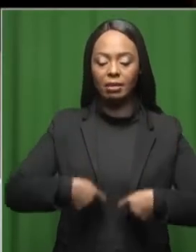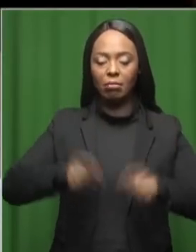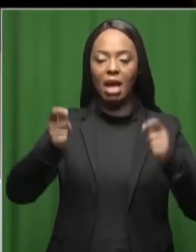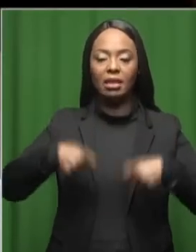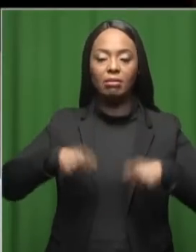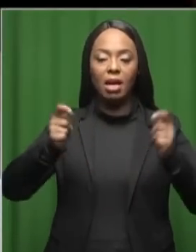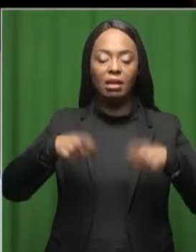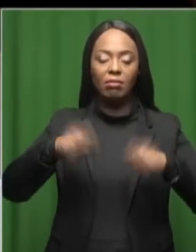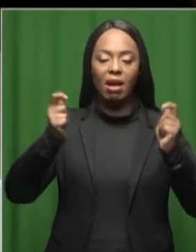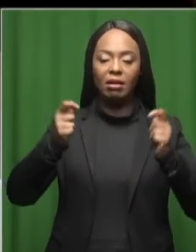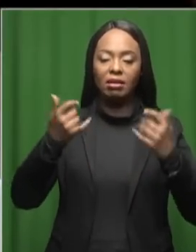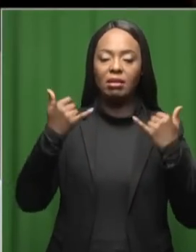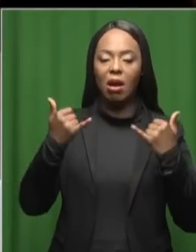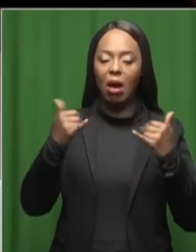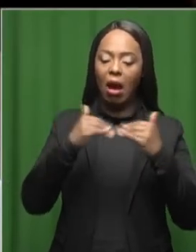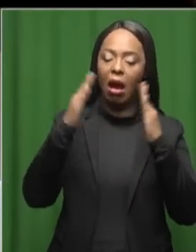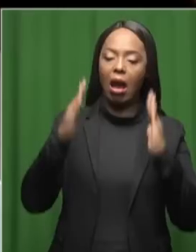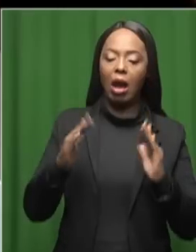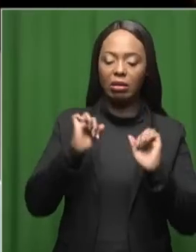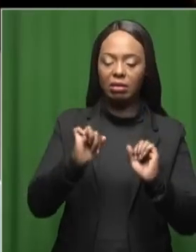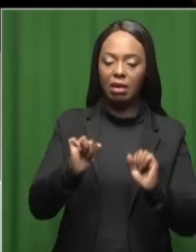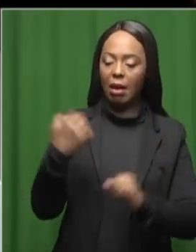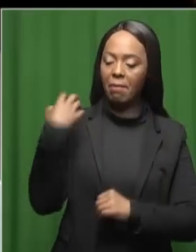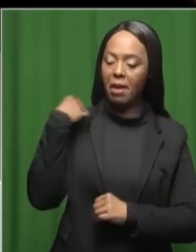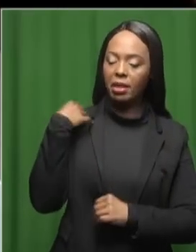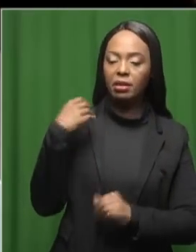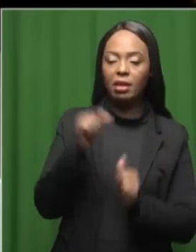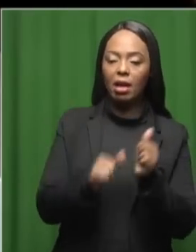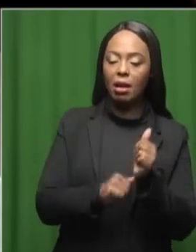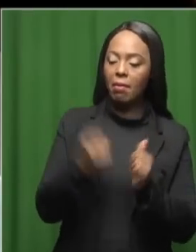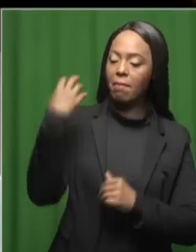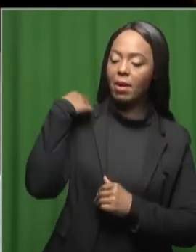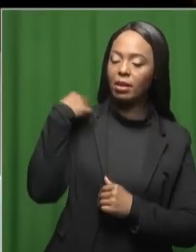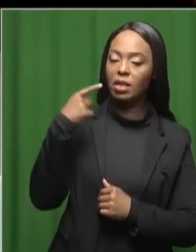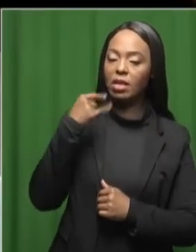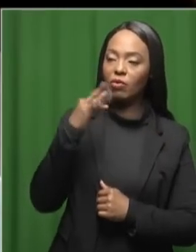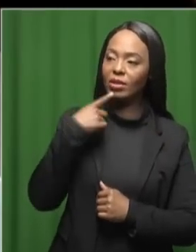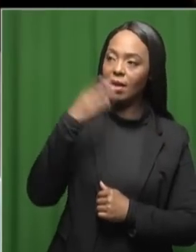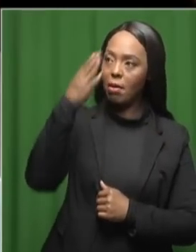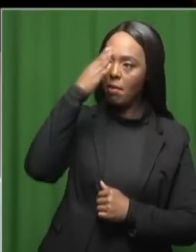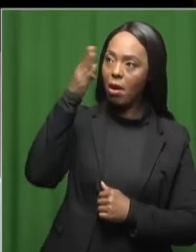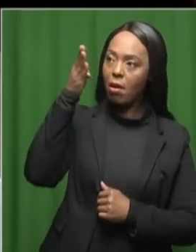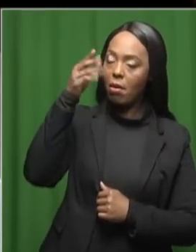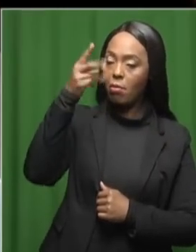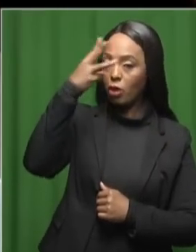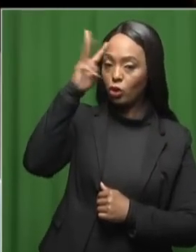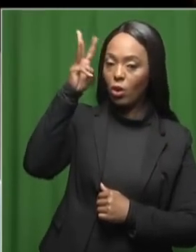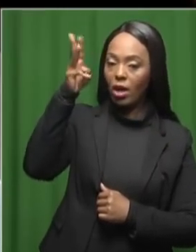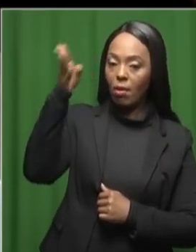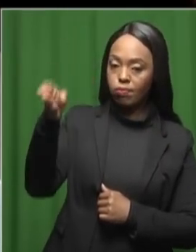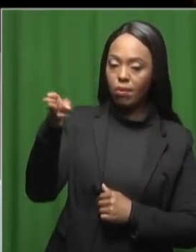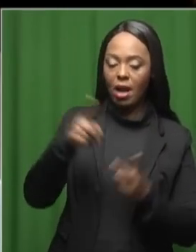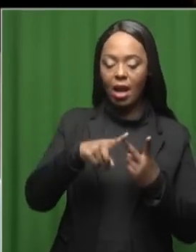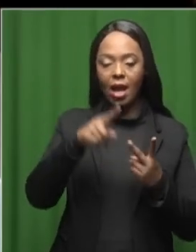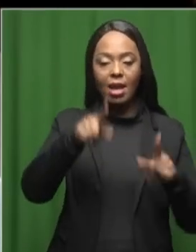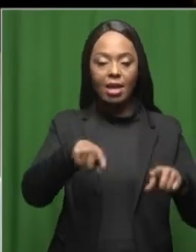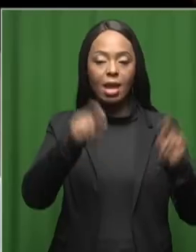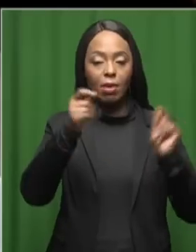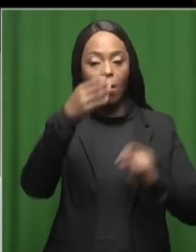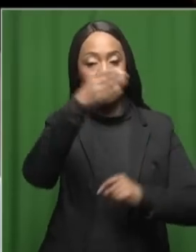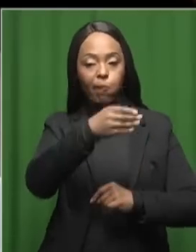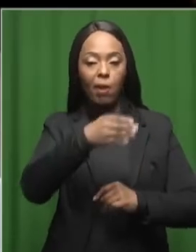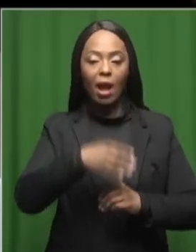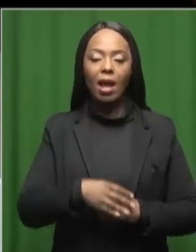these large ministerial houses, when you talk about in Pretoria and in Cape Town, this is costing, the property is valued at